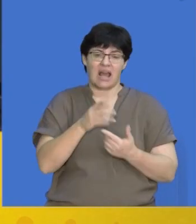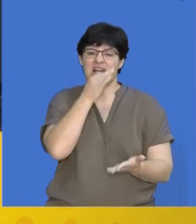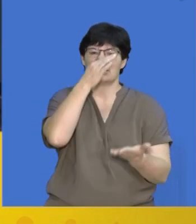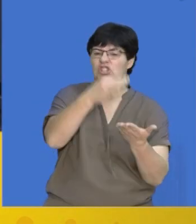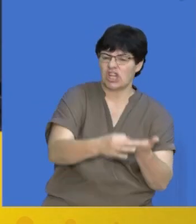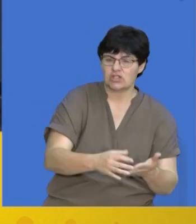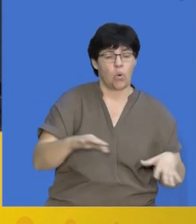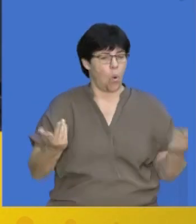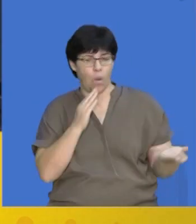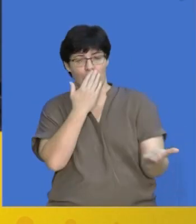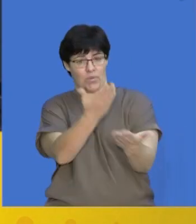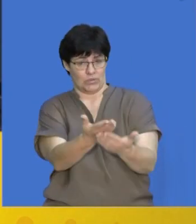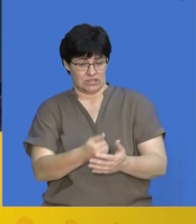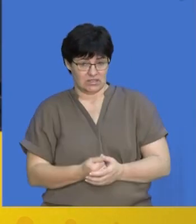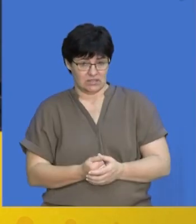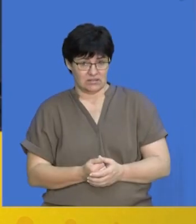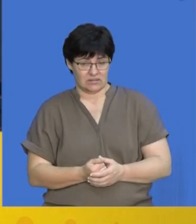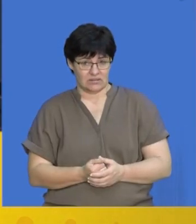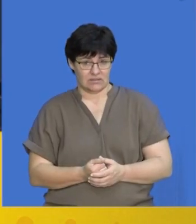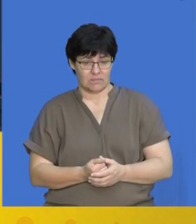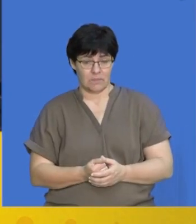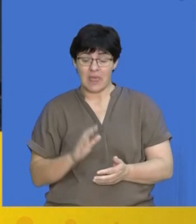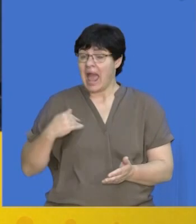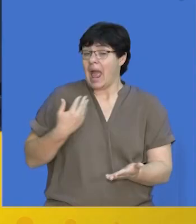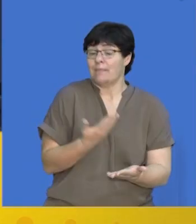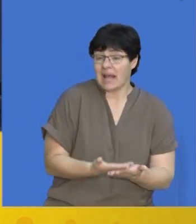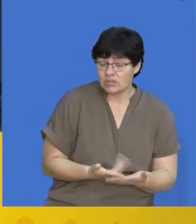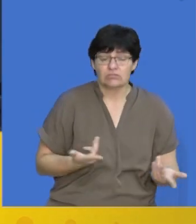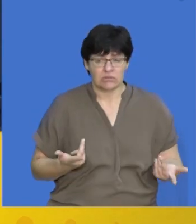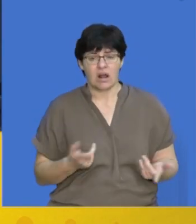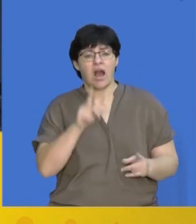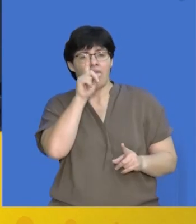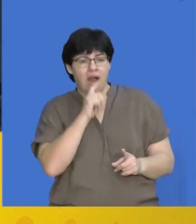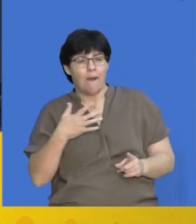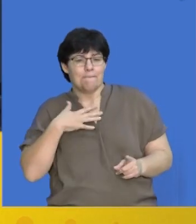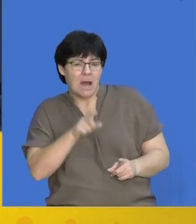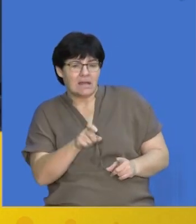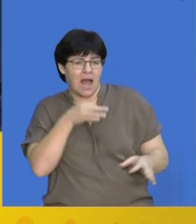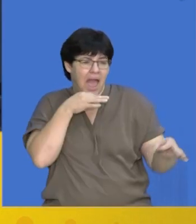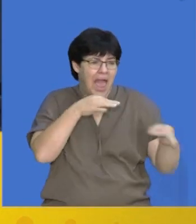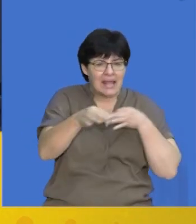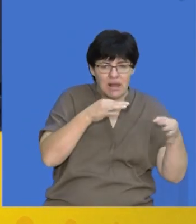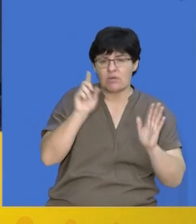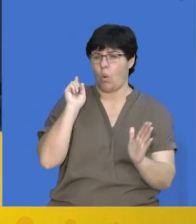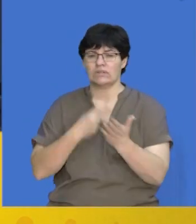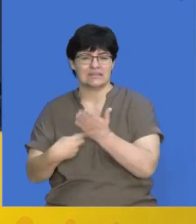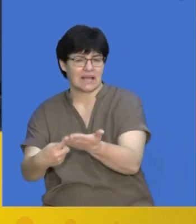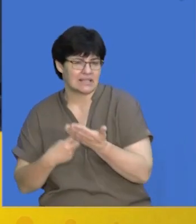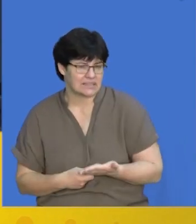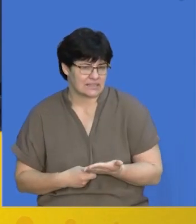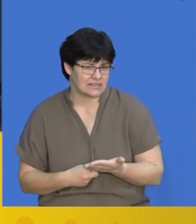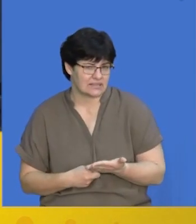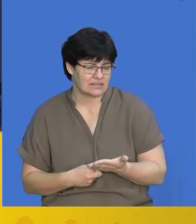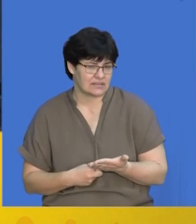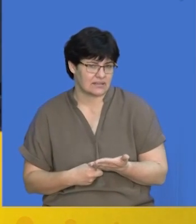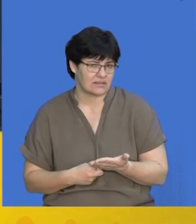suggest and propose. Application type questions require you to explain or discuss.